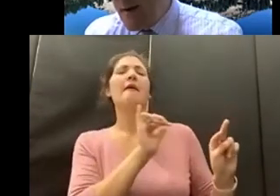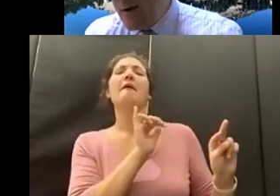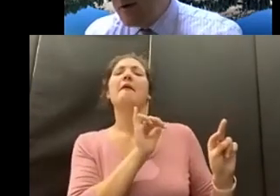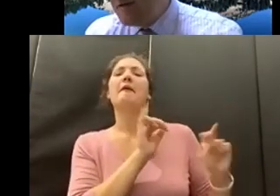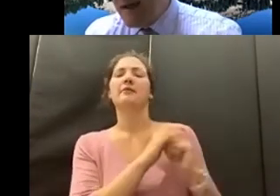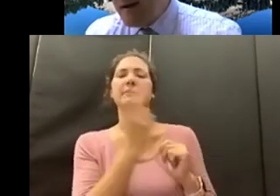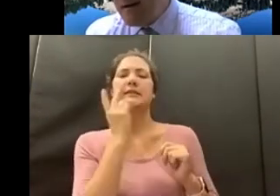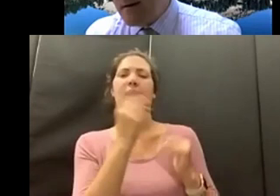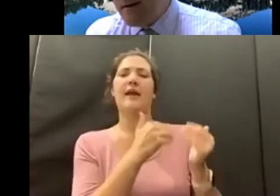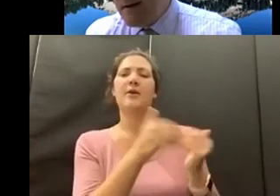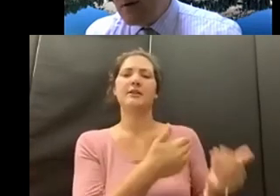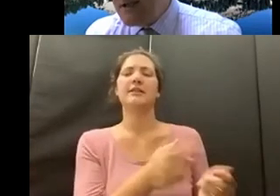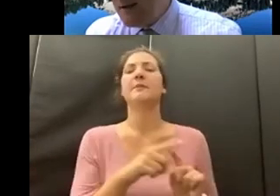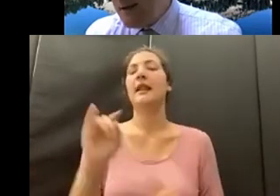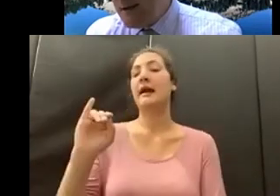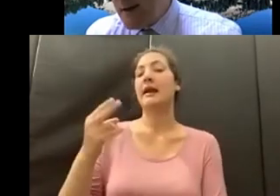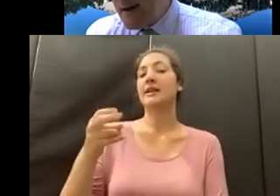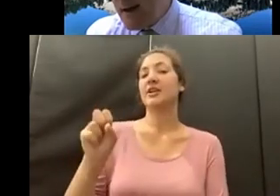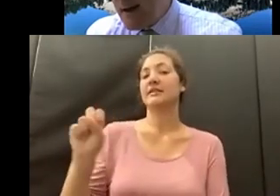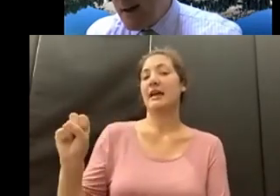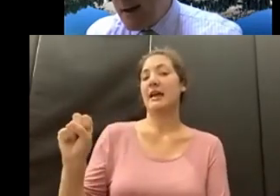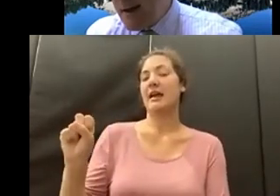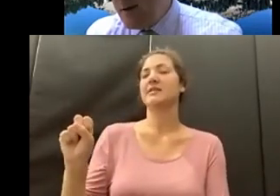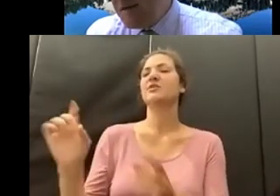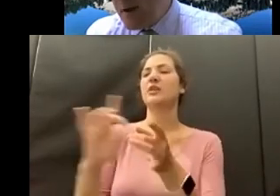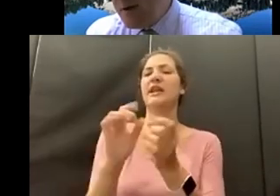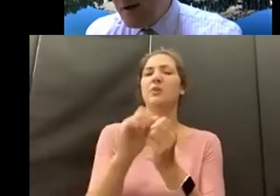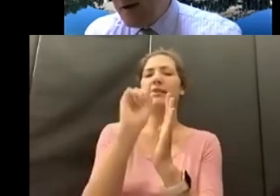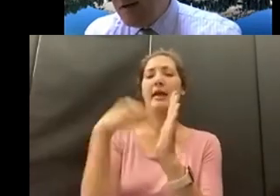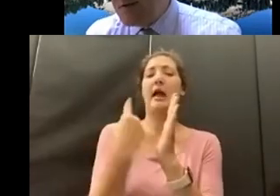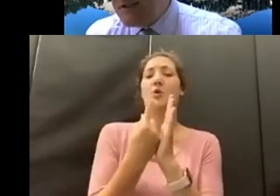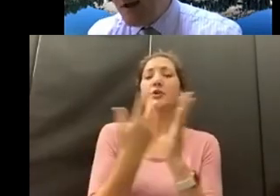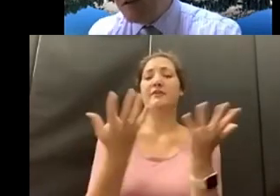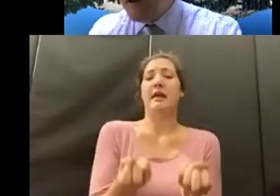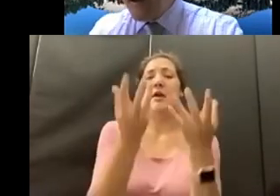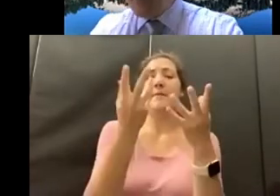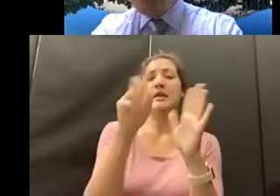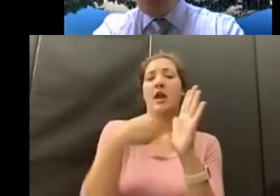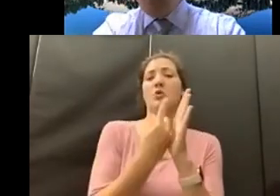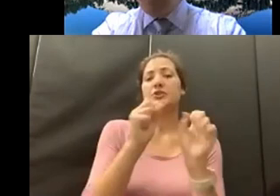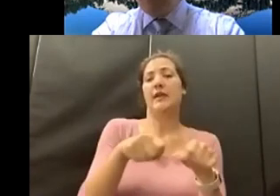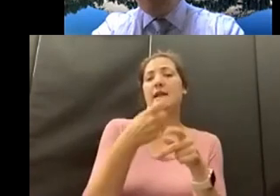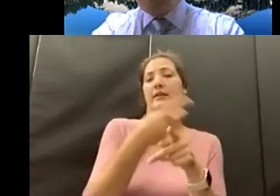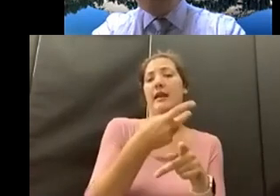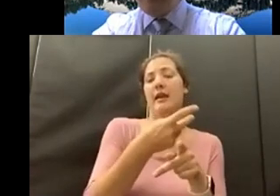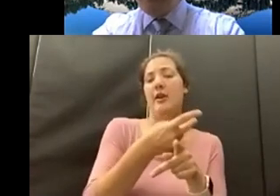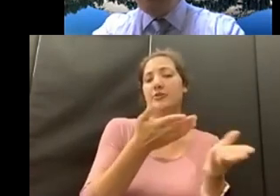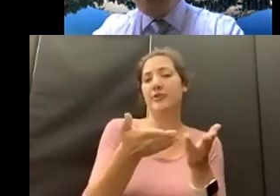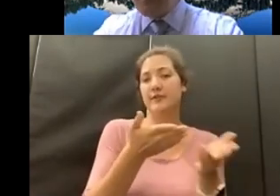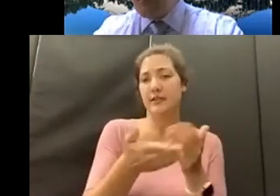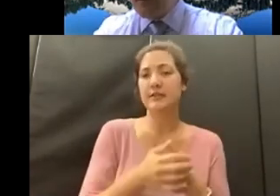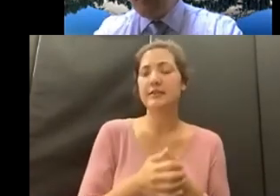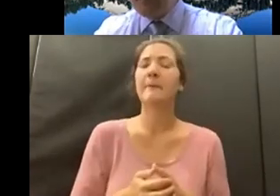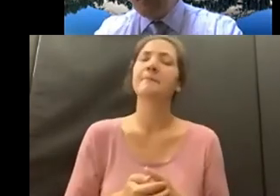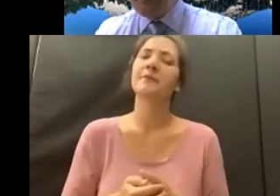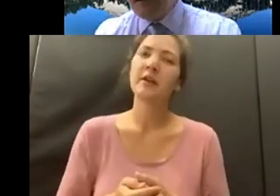you know, hours of care, particularly in your smaller communities, and particularly as your whole society is aging.